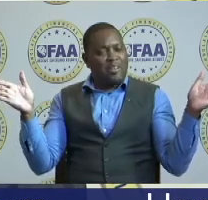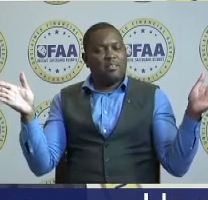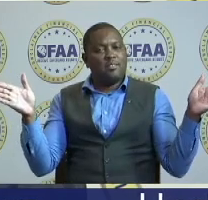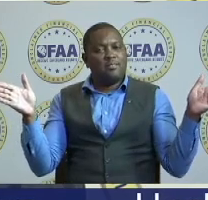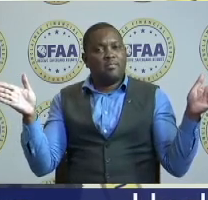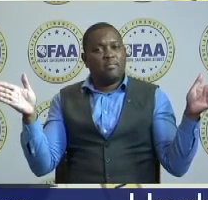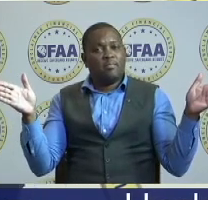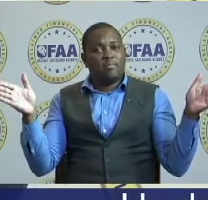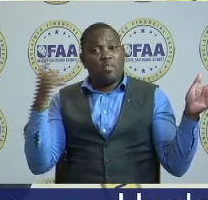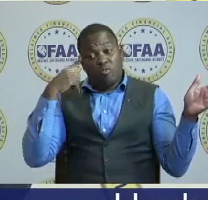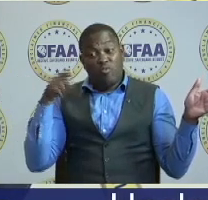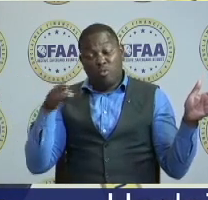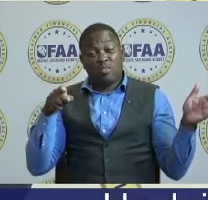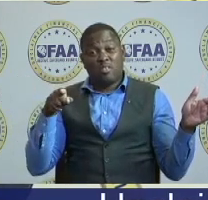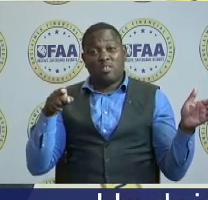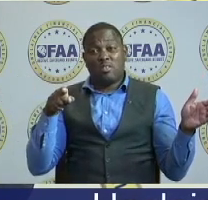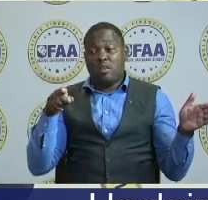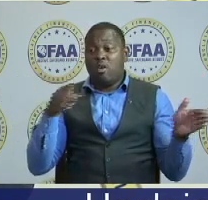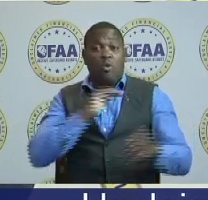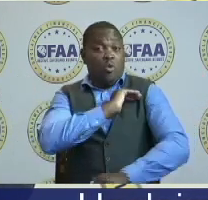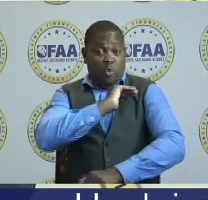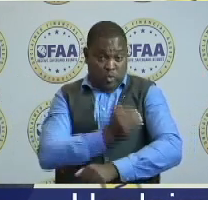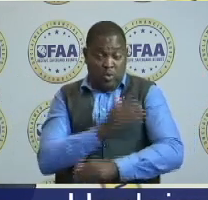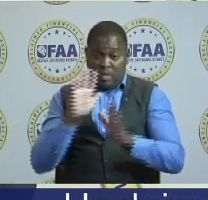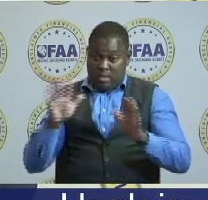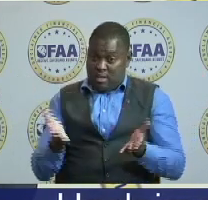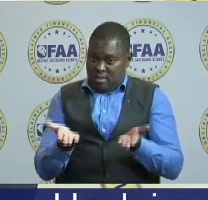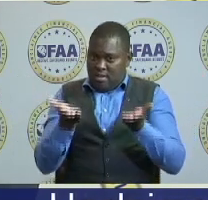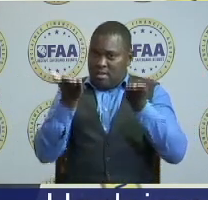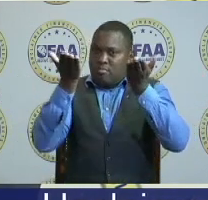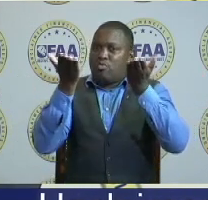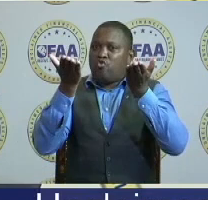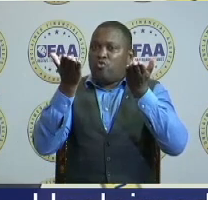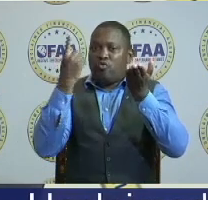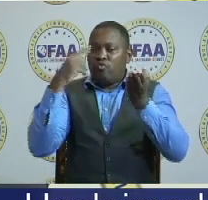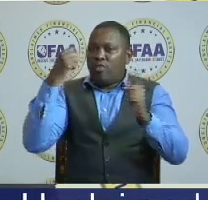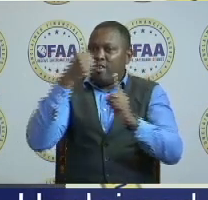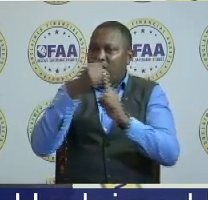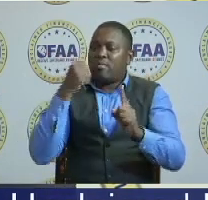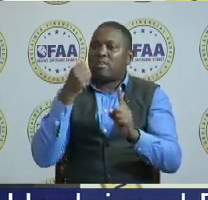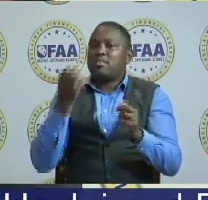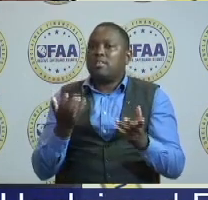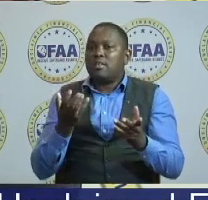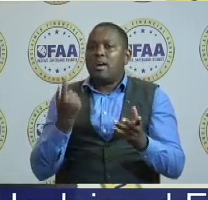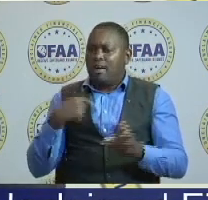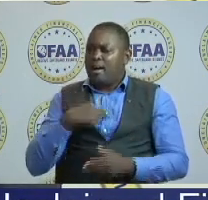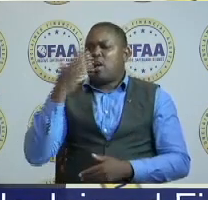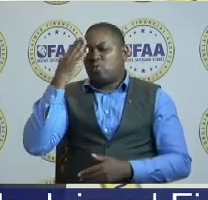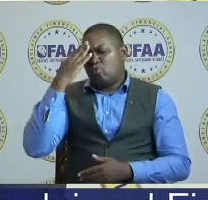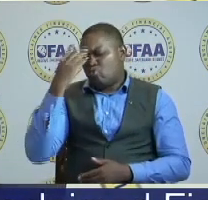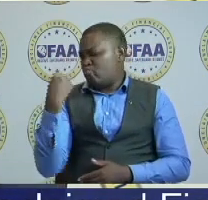tremendous scope for this authority to improve in terms of its impact. We know that we have only just